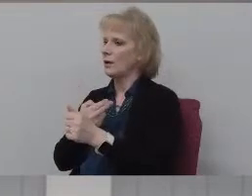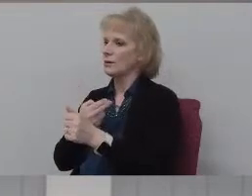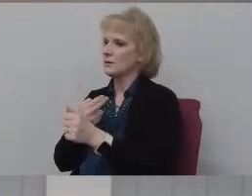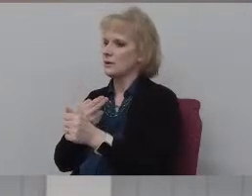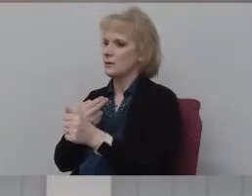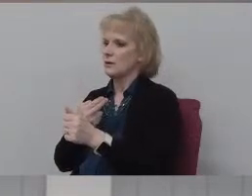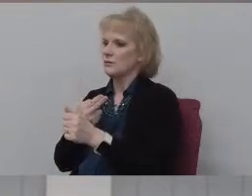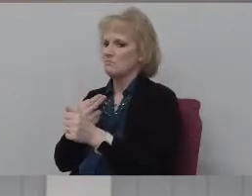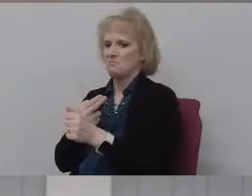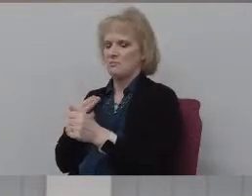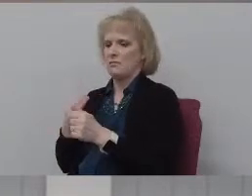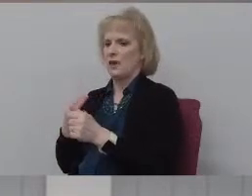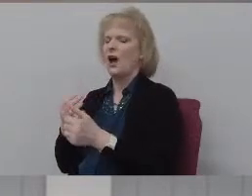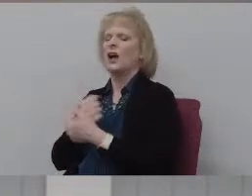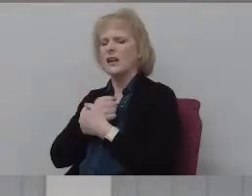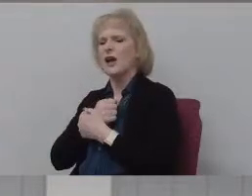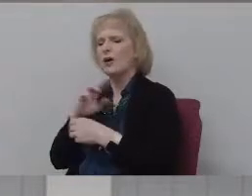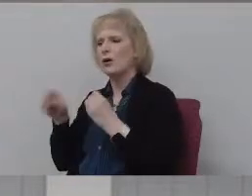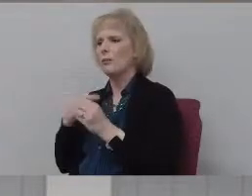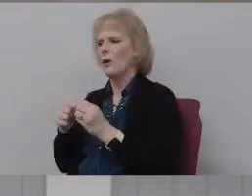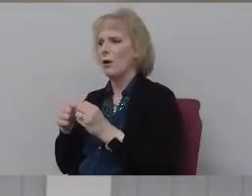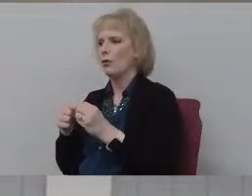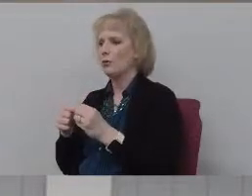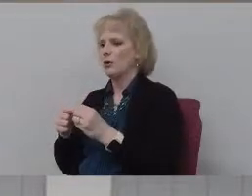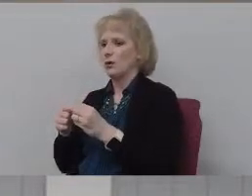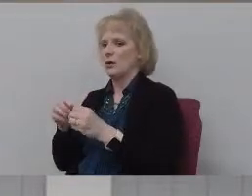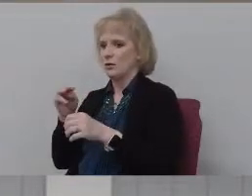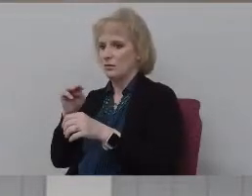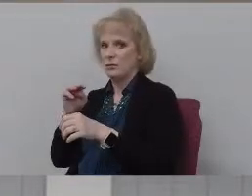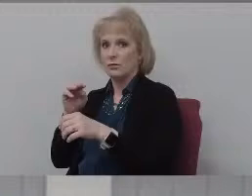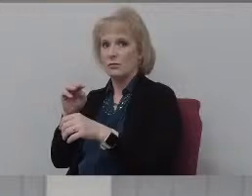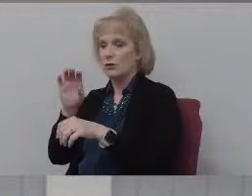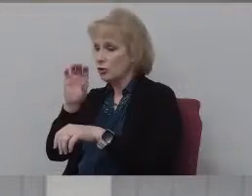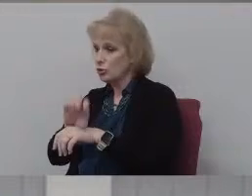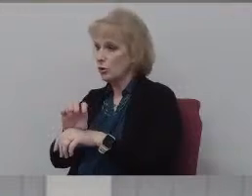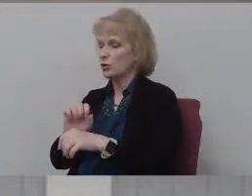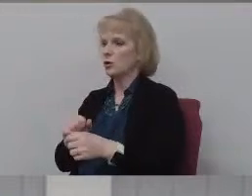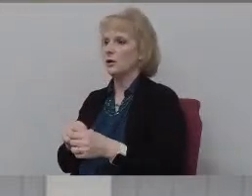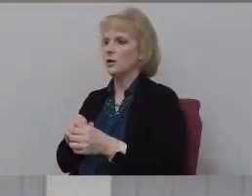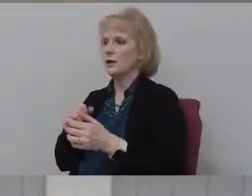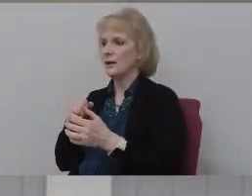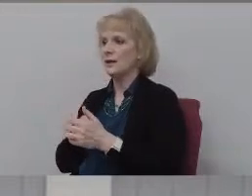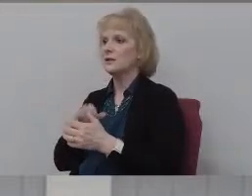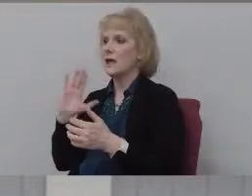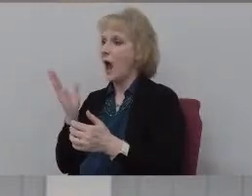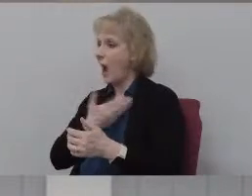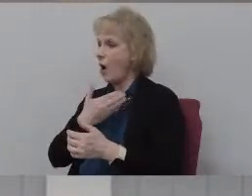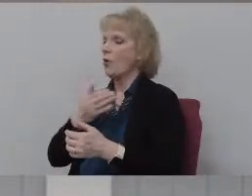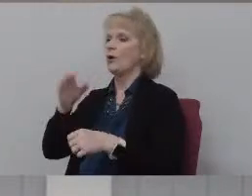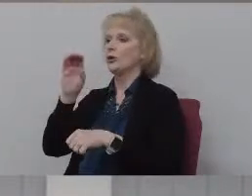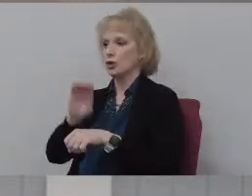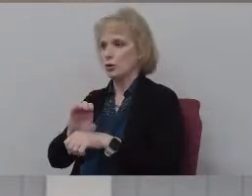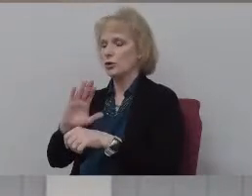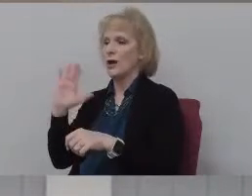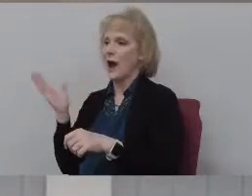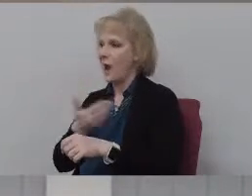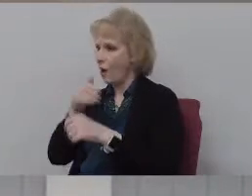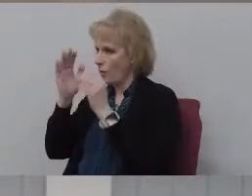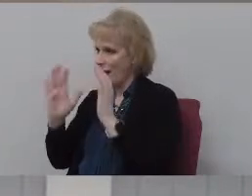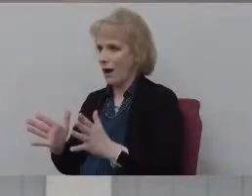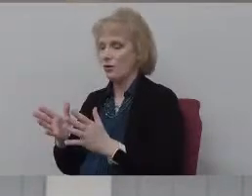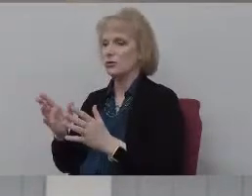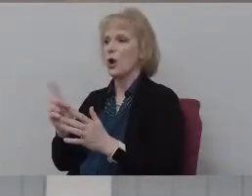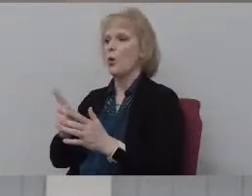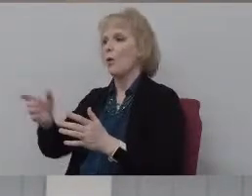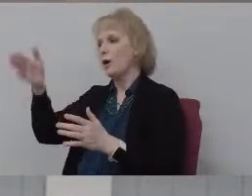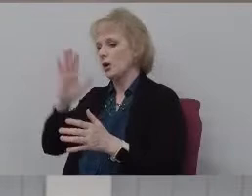can't take the attitude that it's someone else's responsibility to do the work of the ministry. This is our church. This is our house. This is